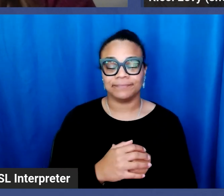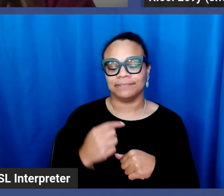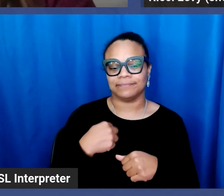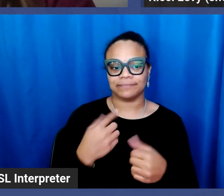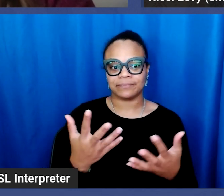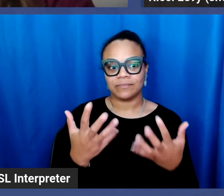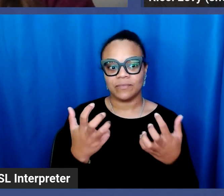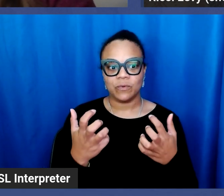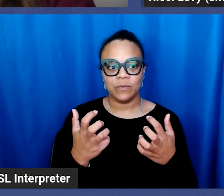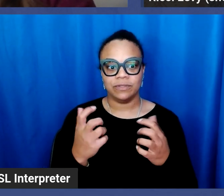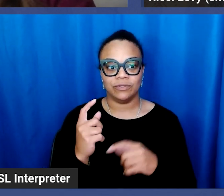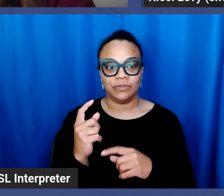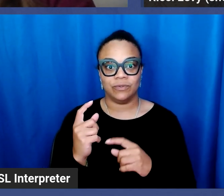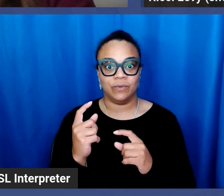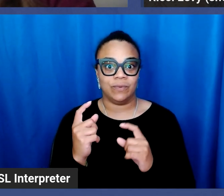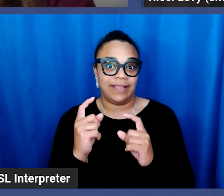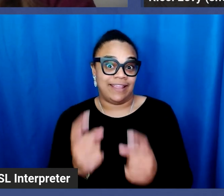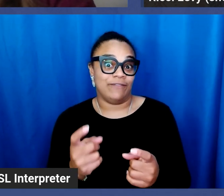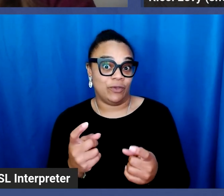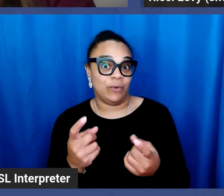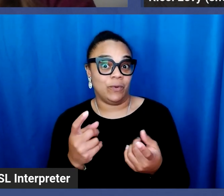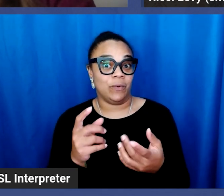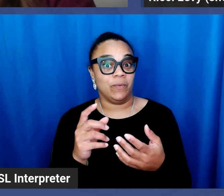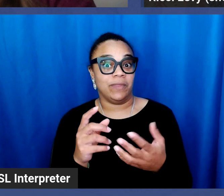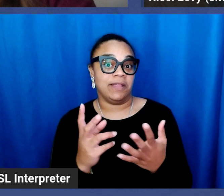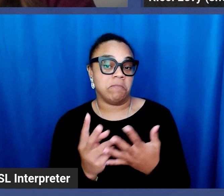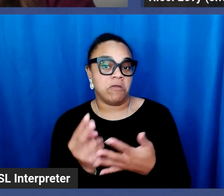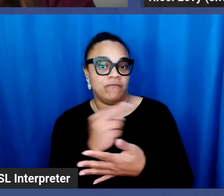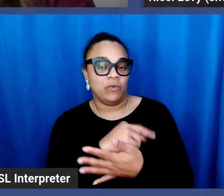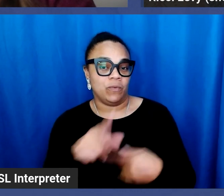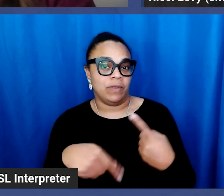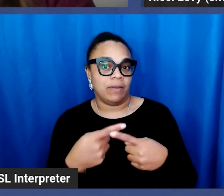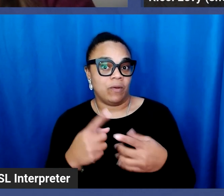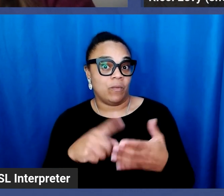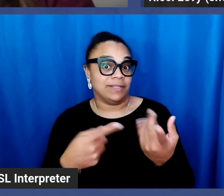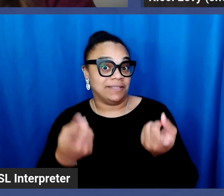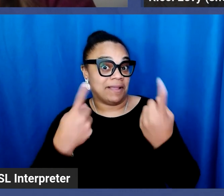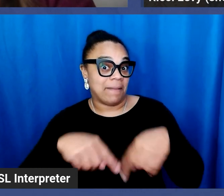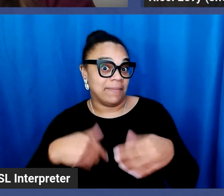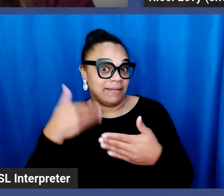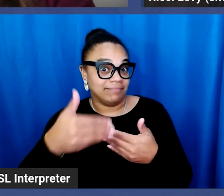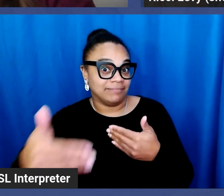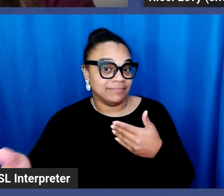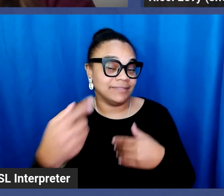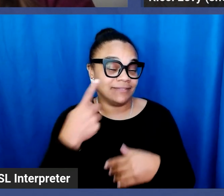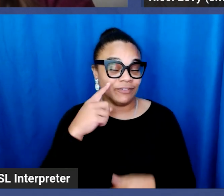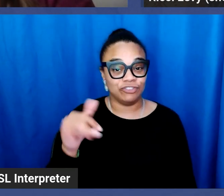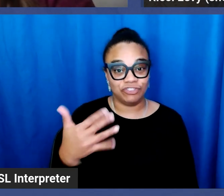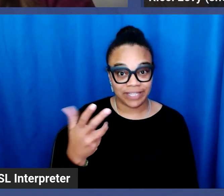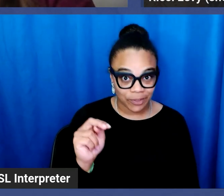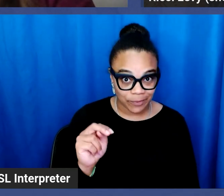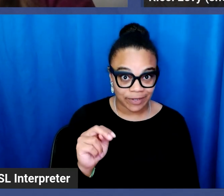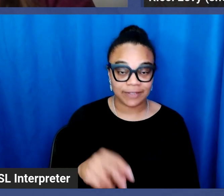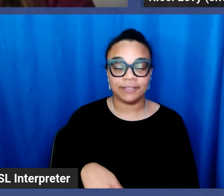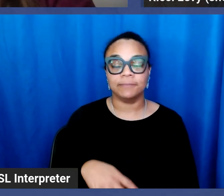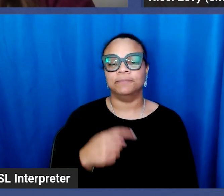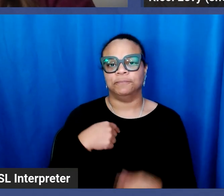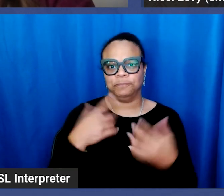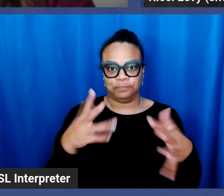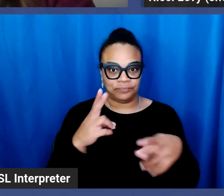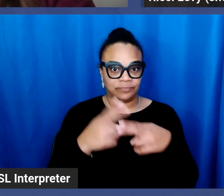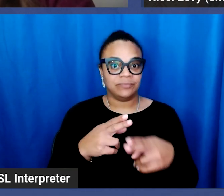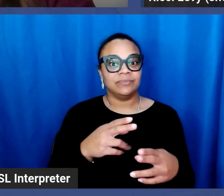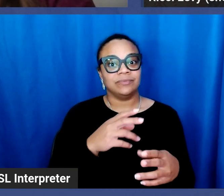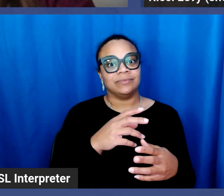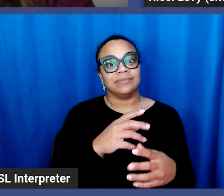kind of give folks a preview of coming attractions for what else is on our agenda coming in January. As I mentioned, the